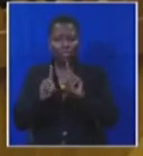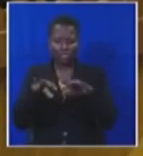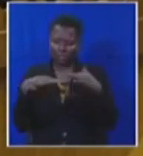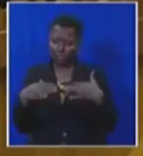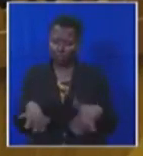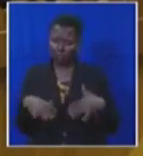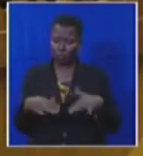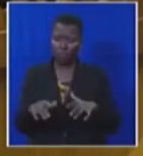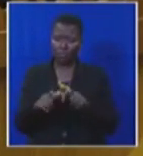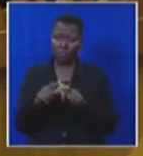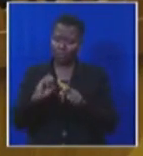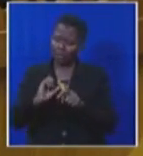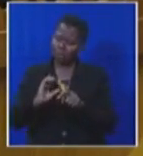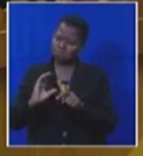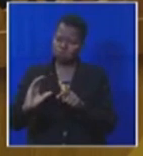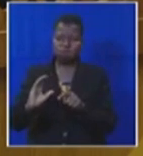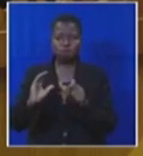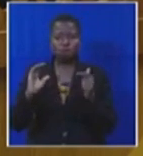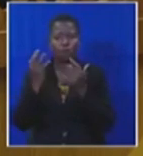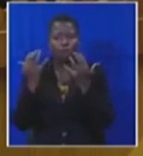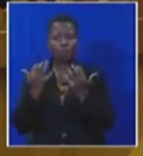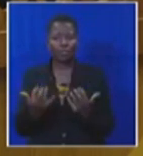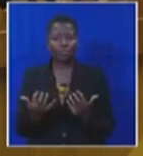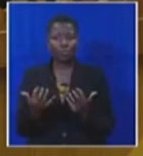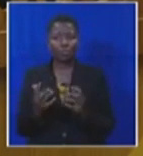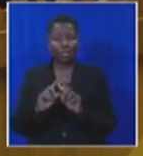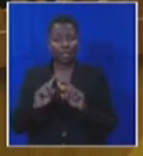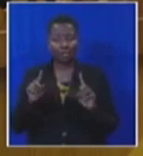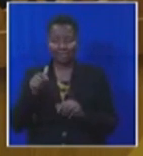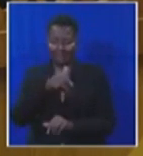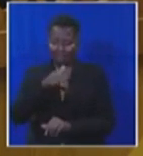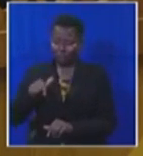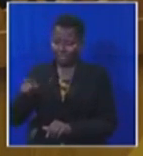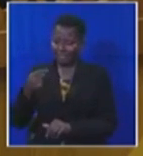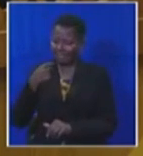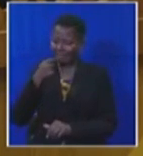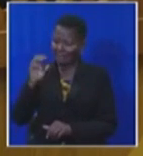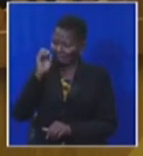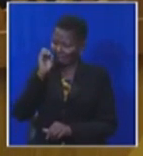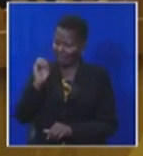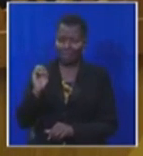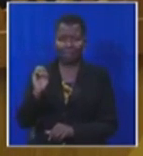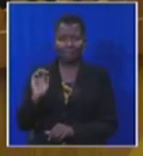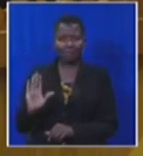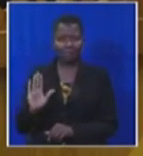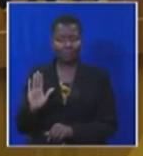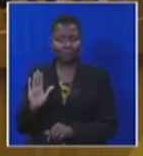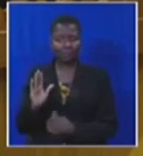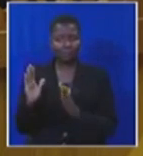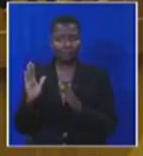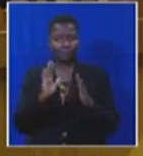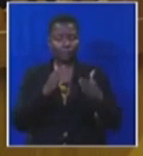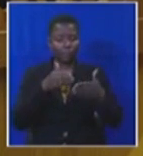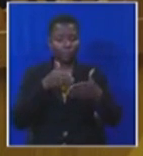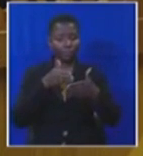is the biggest line item in the budget. But the President had nothing to say about it. The matric